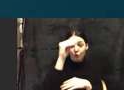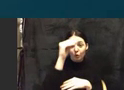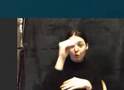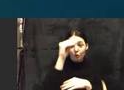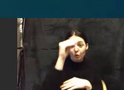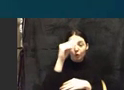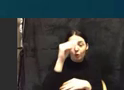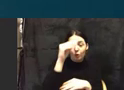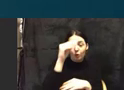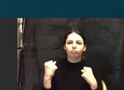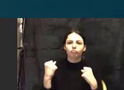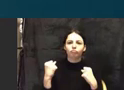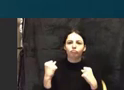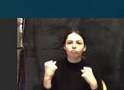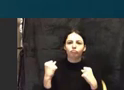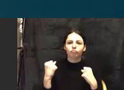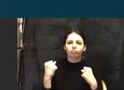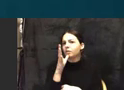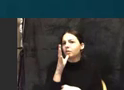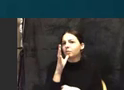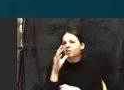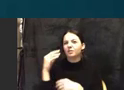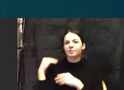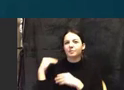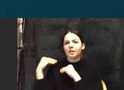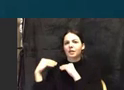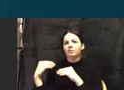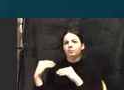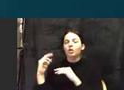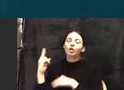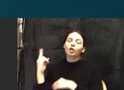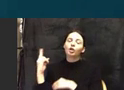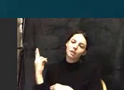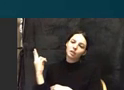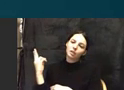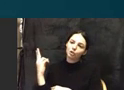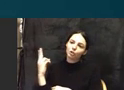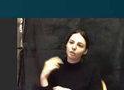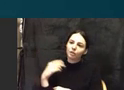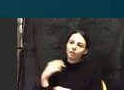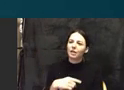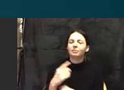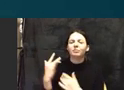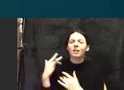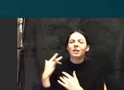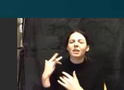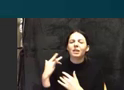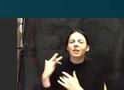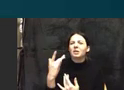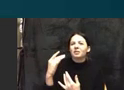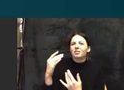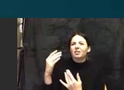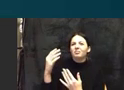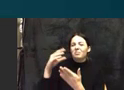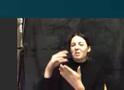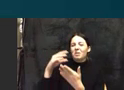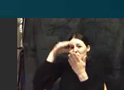we haven't really learned too much about. And, you know, there are women of color in this